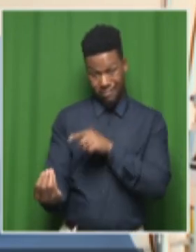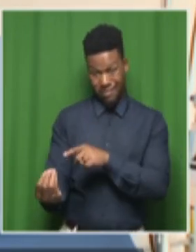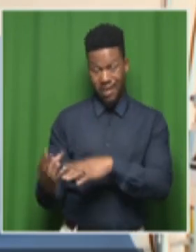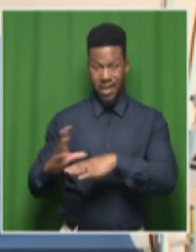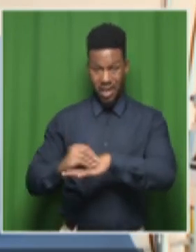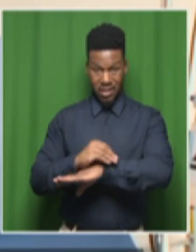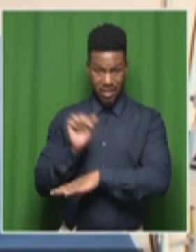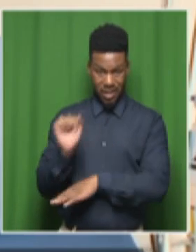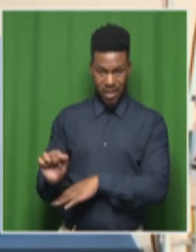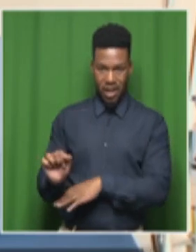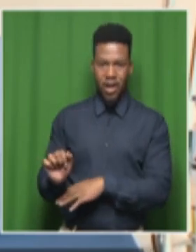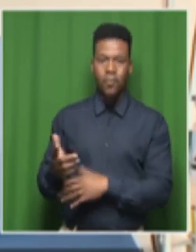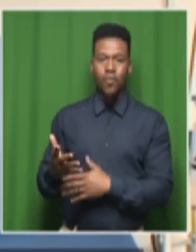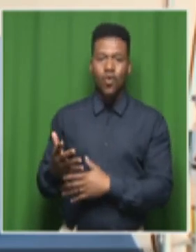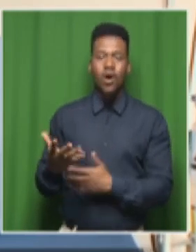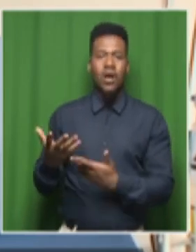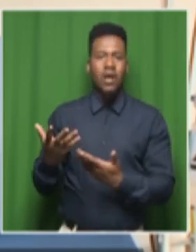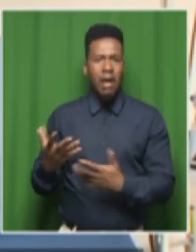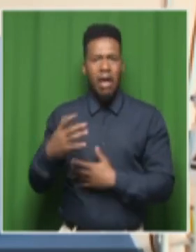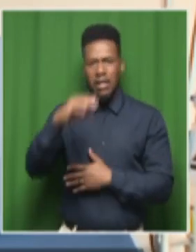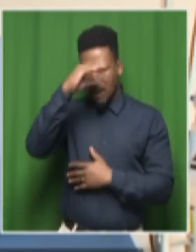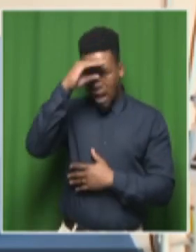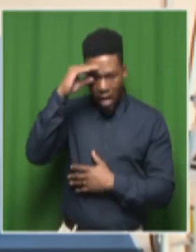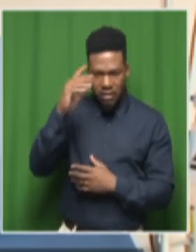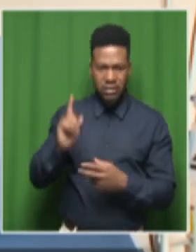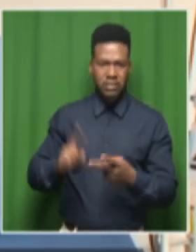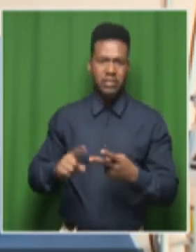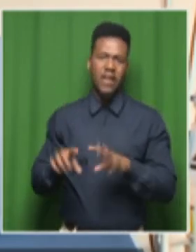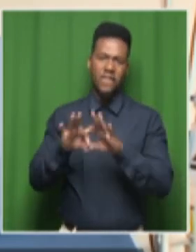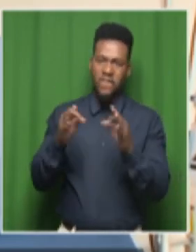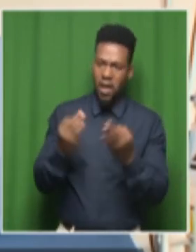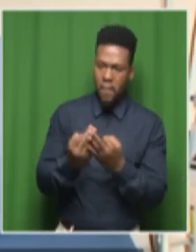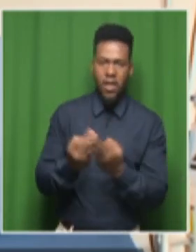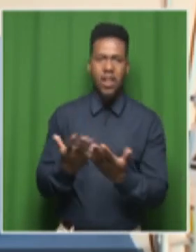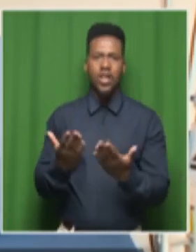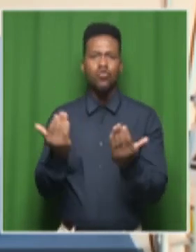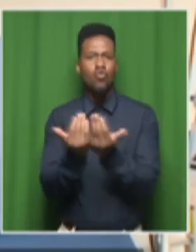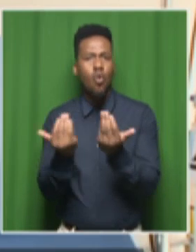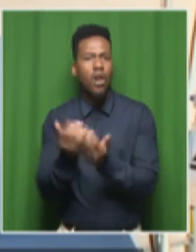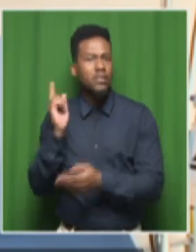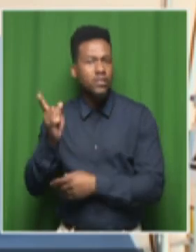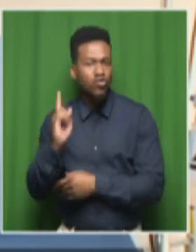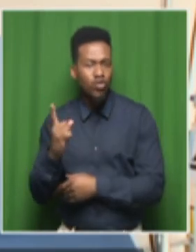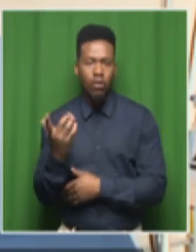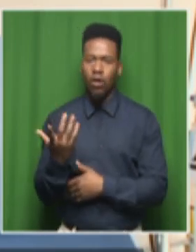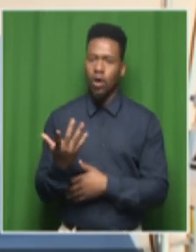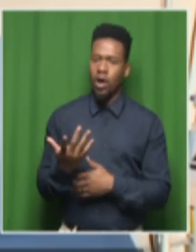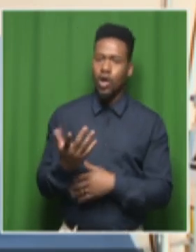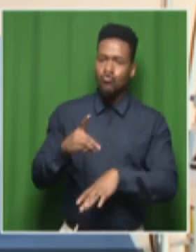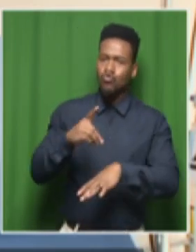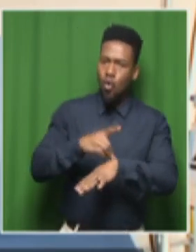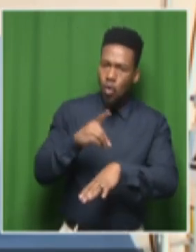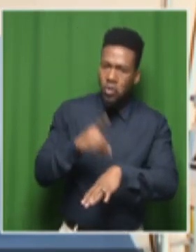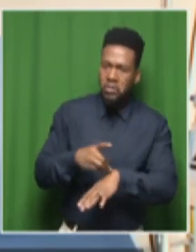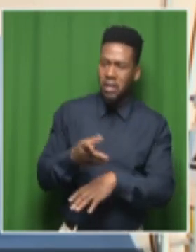that primary healthcare workers, the family, primary school teachers, doctors in clinics